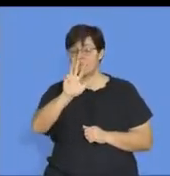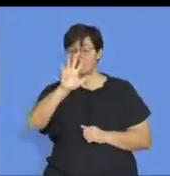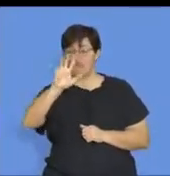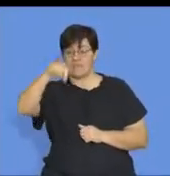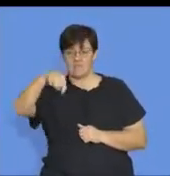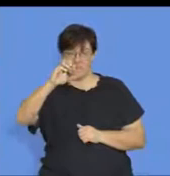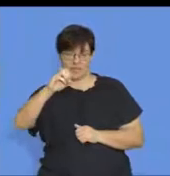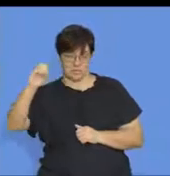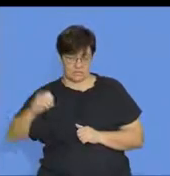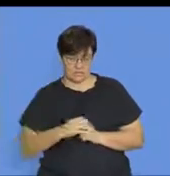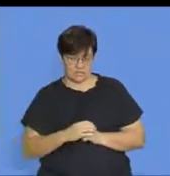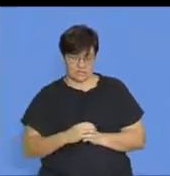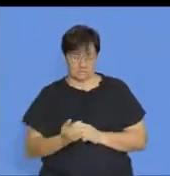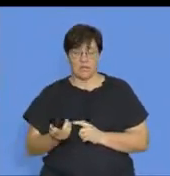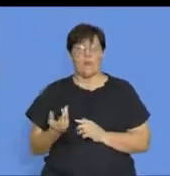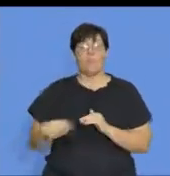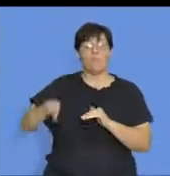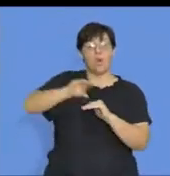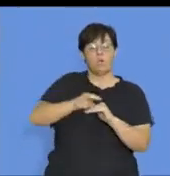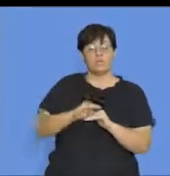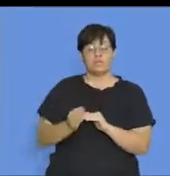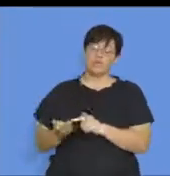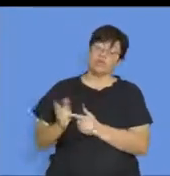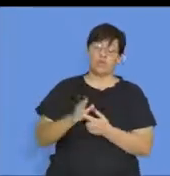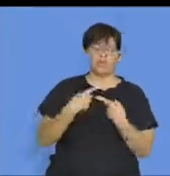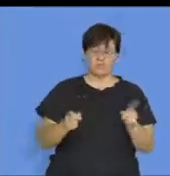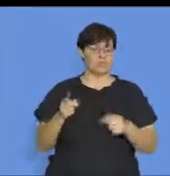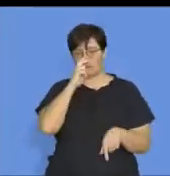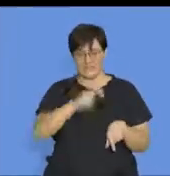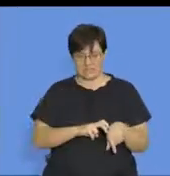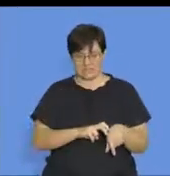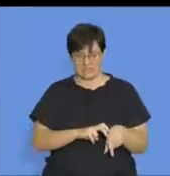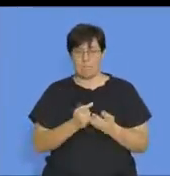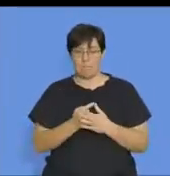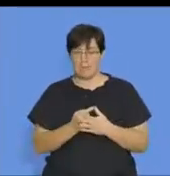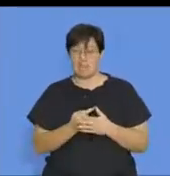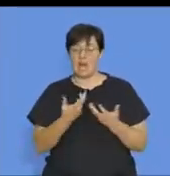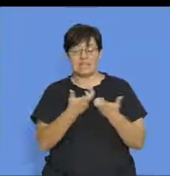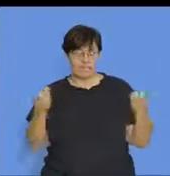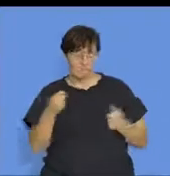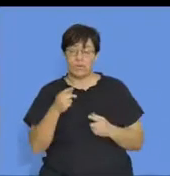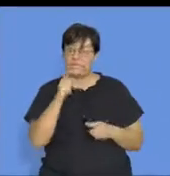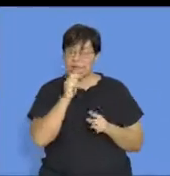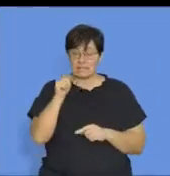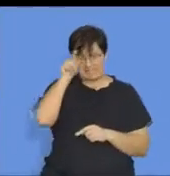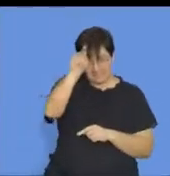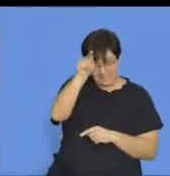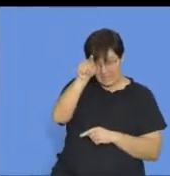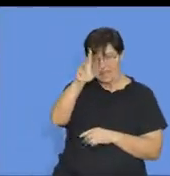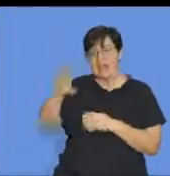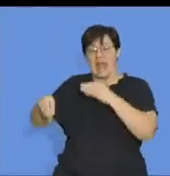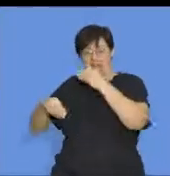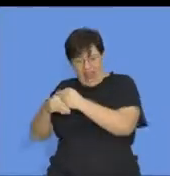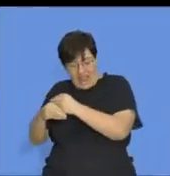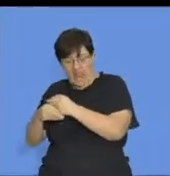195,000, so I don't have to show the bonus separately. But remember, if you show the bonus separately, you've got to include that